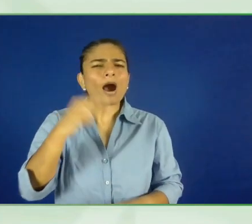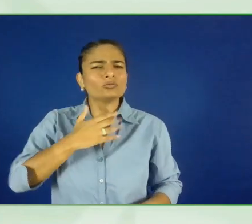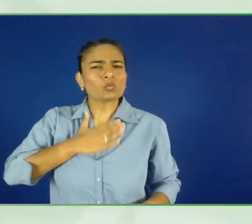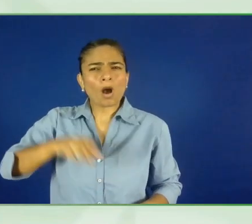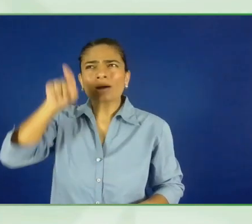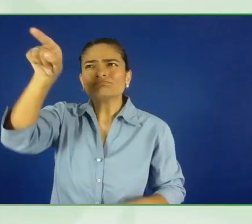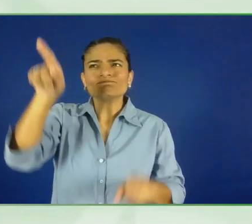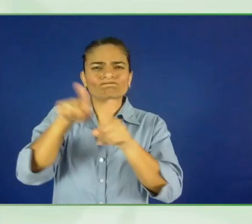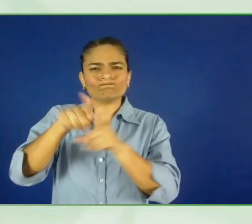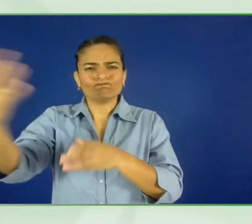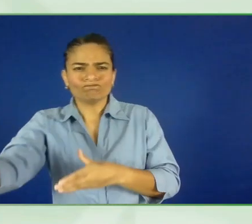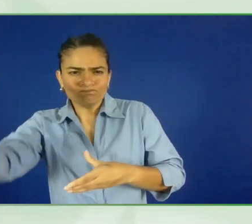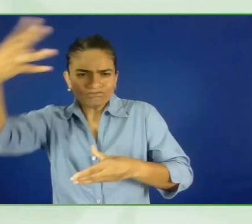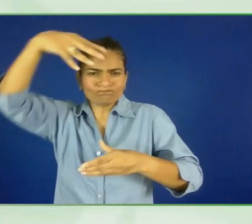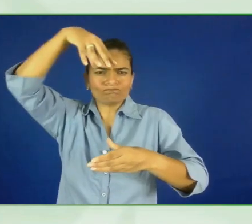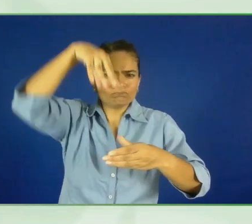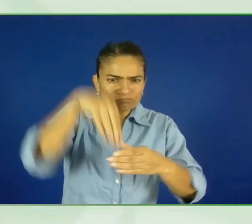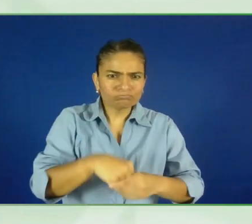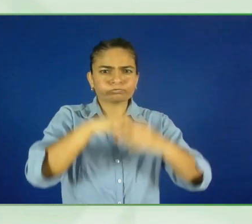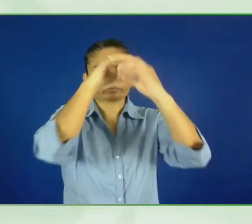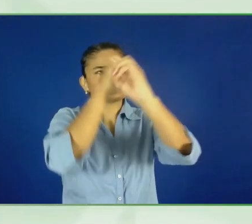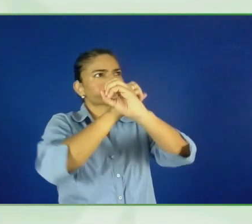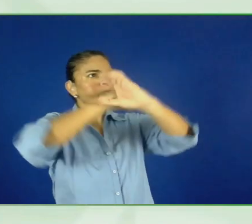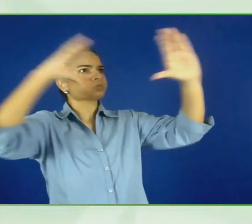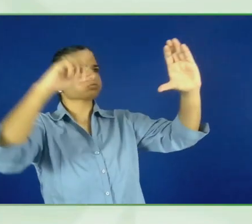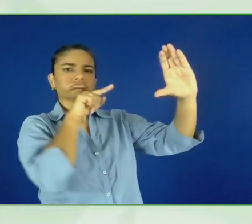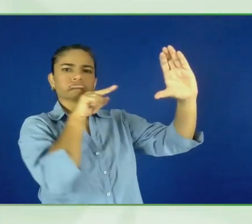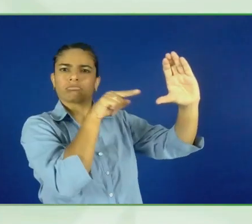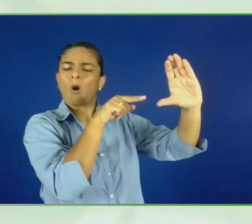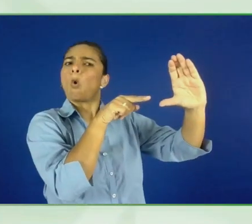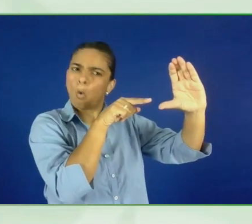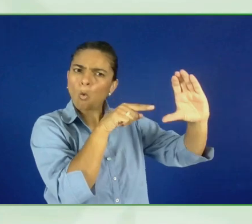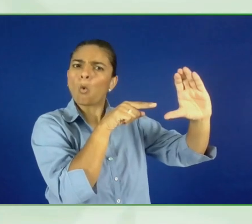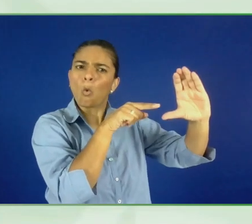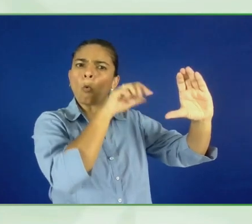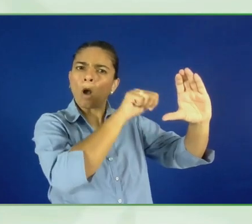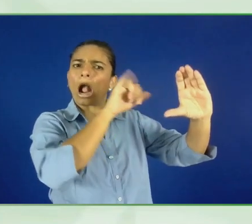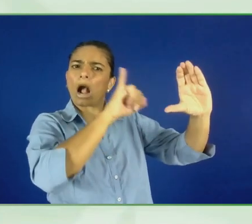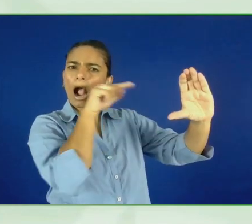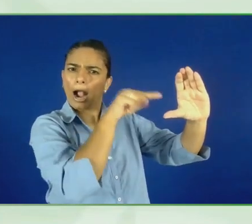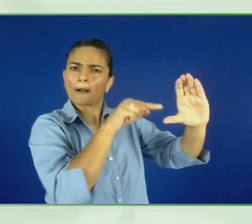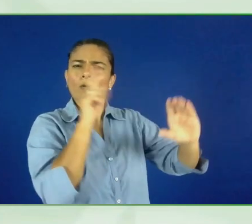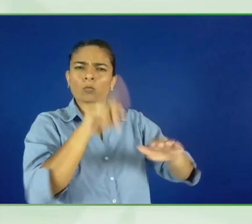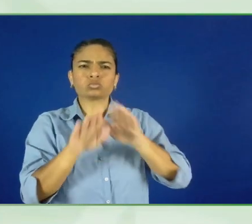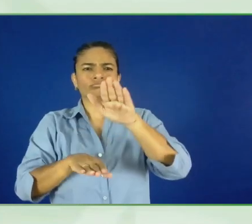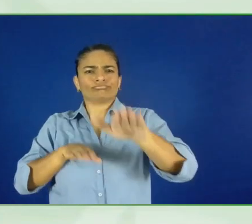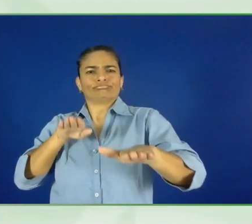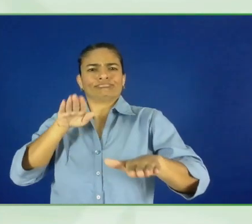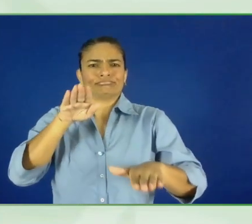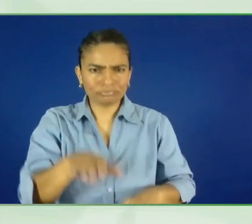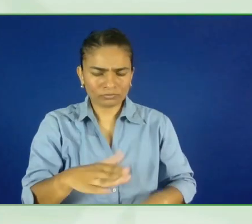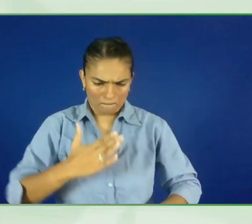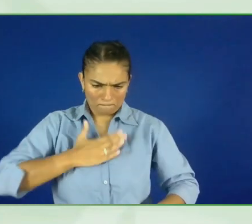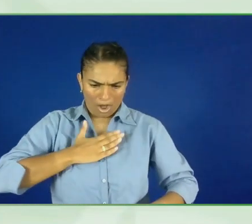your journey into working with your own data and your AI. And what is the better way then to do this